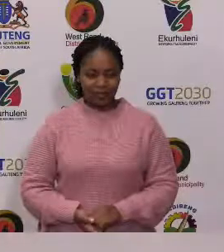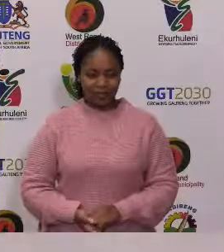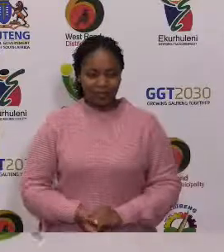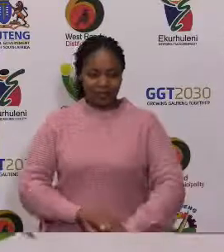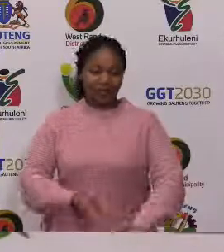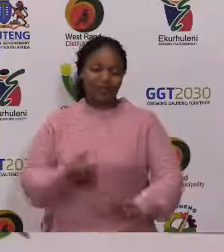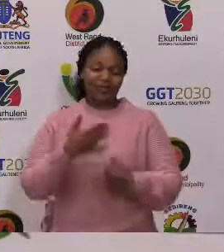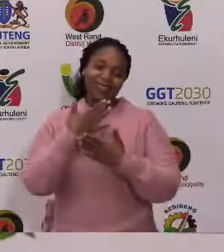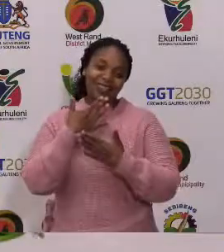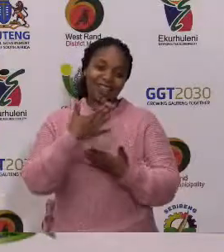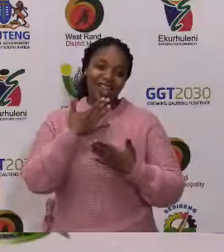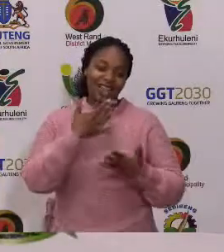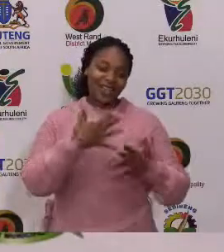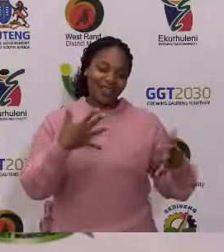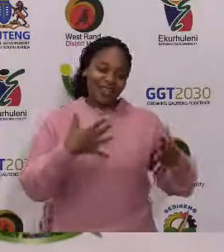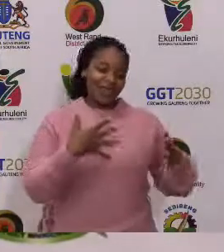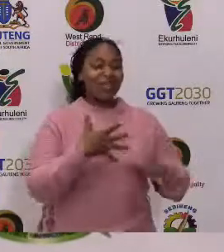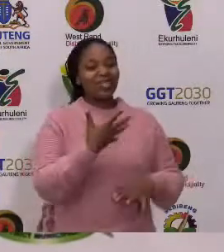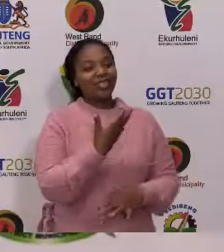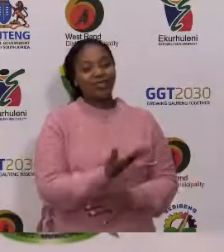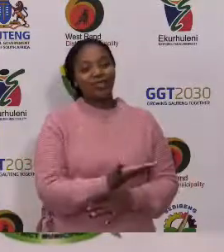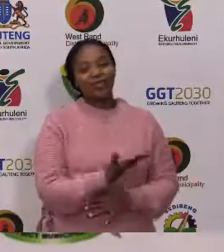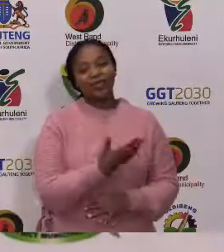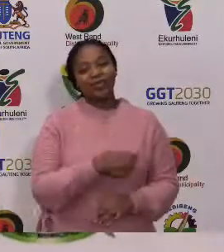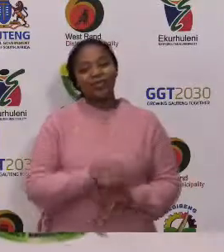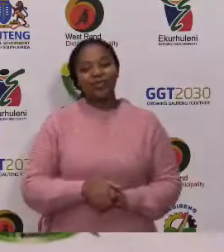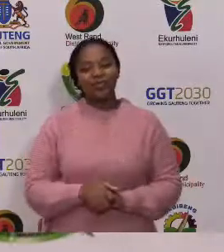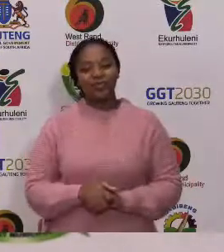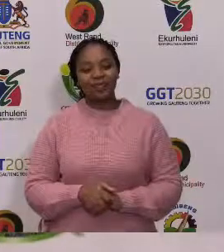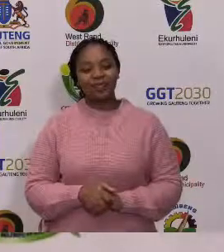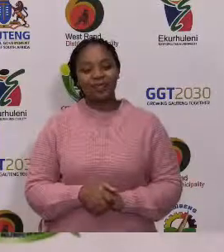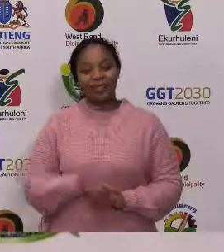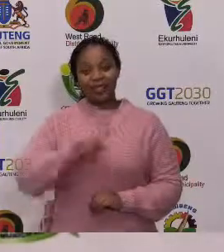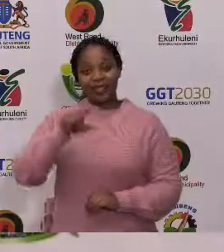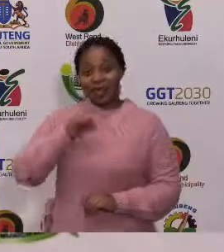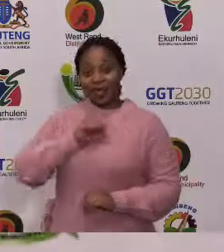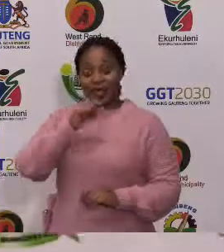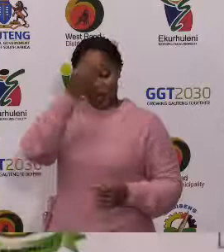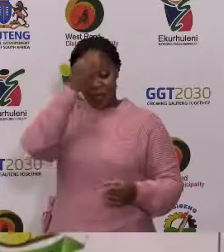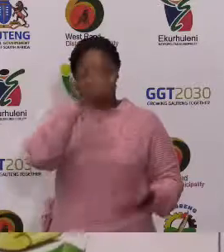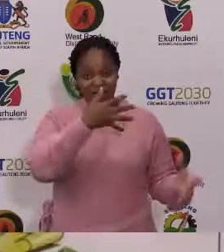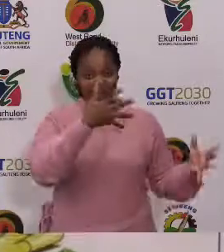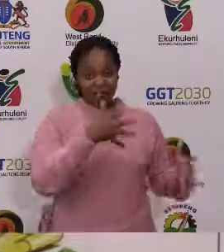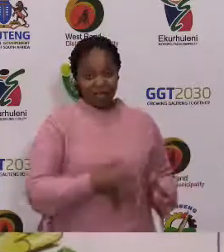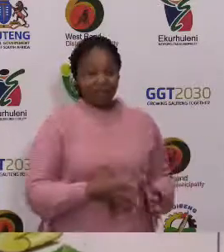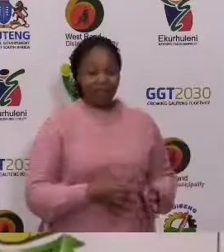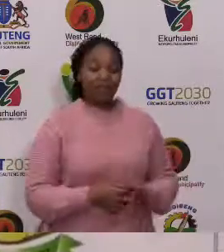Thank you very much to our professors.